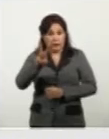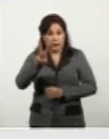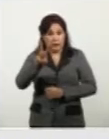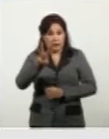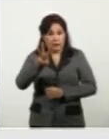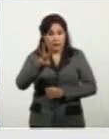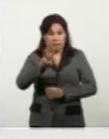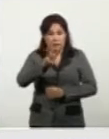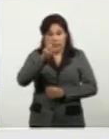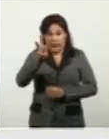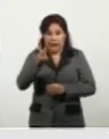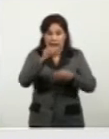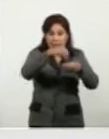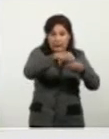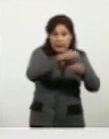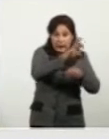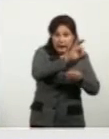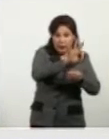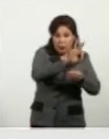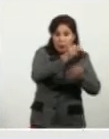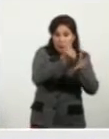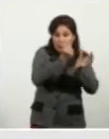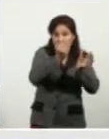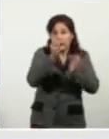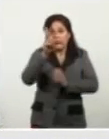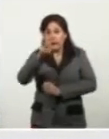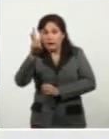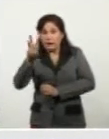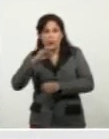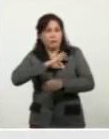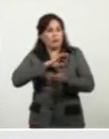at the time of the diagnosis.